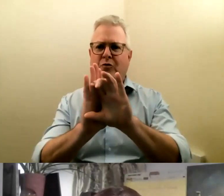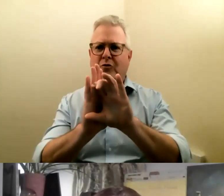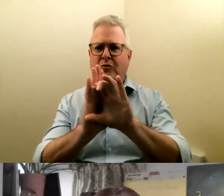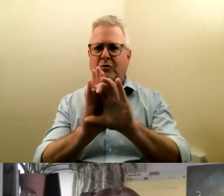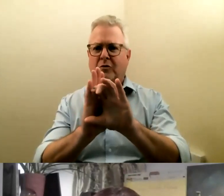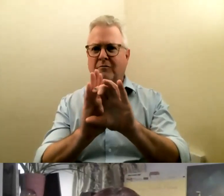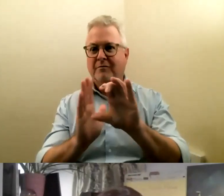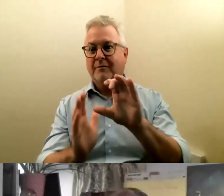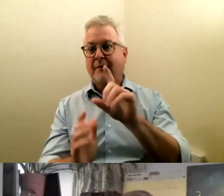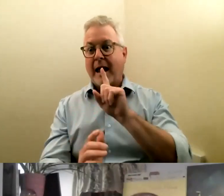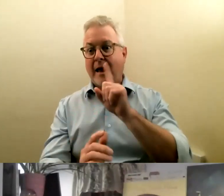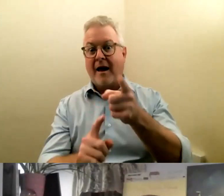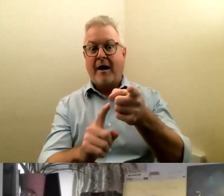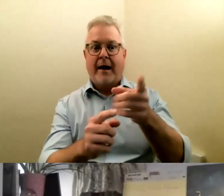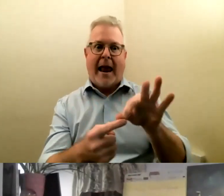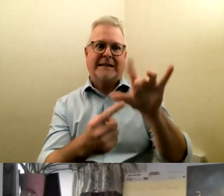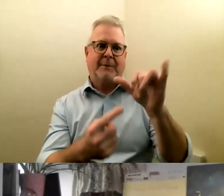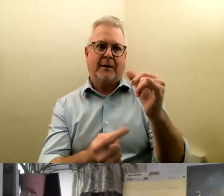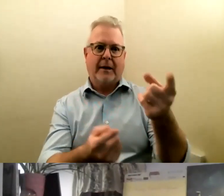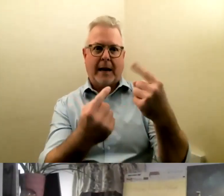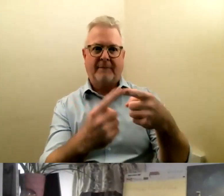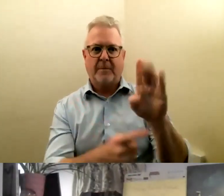bigger picture here,